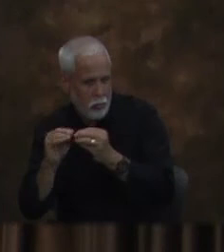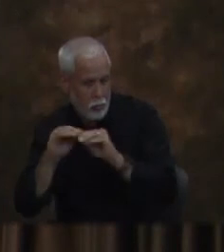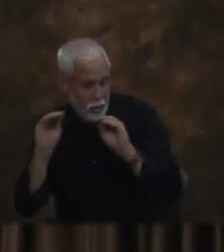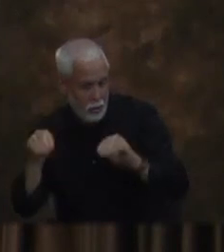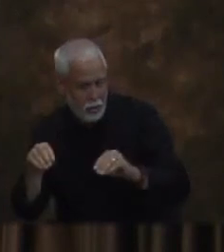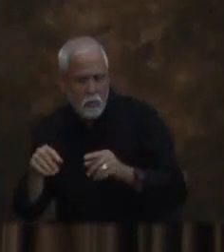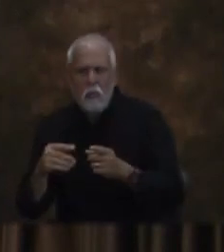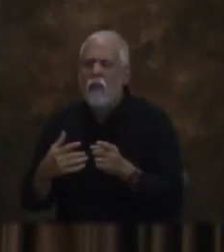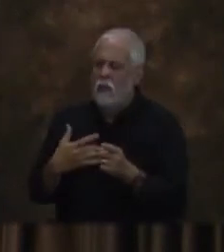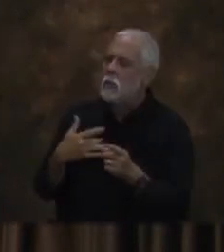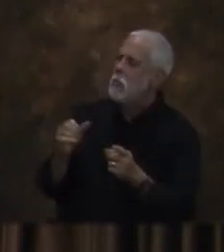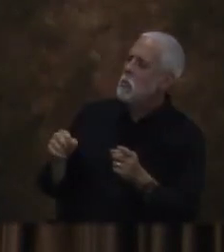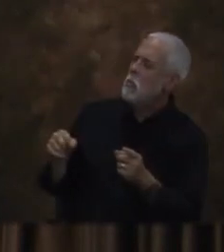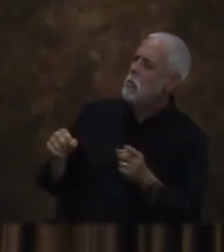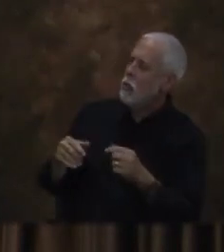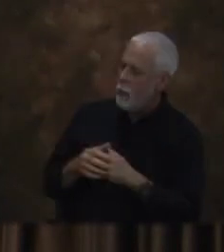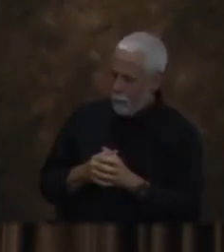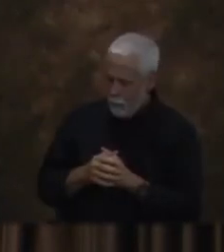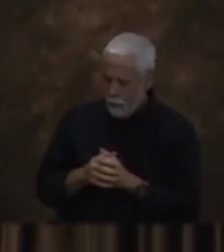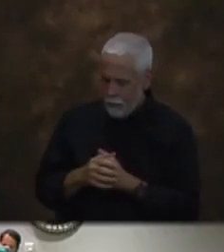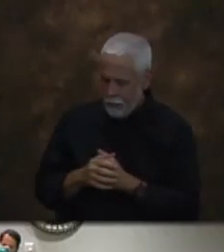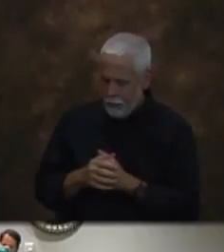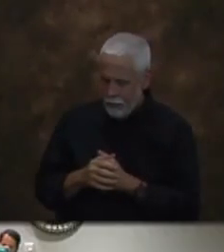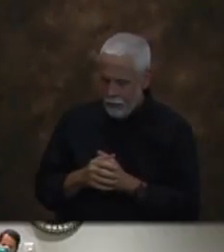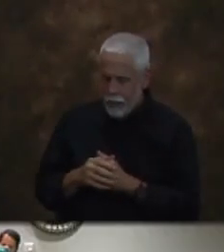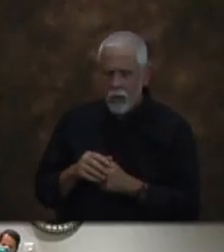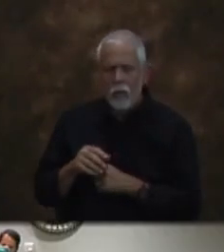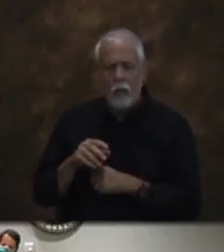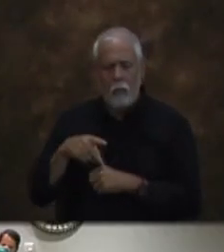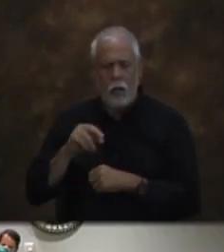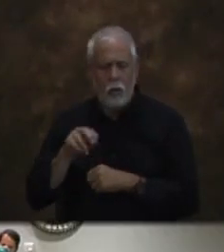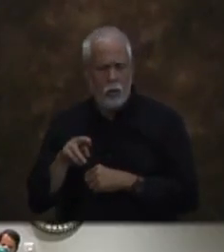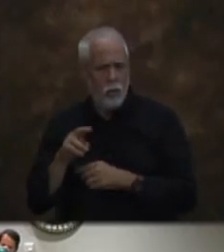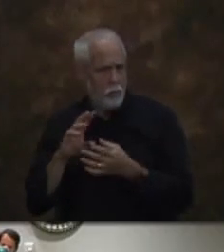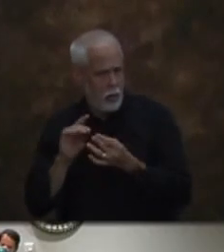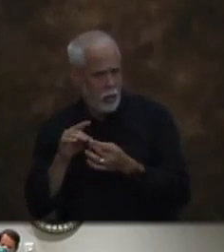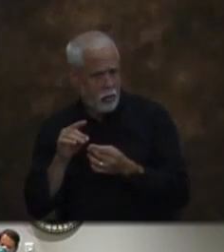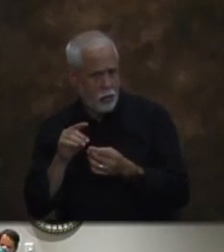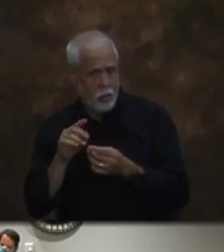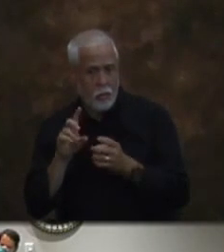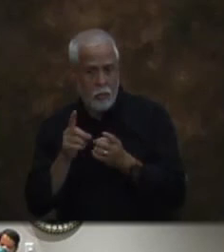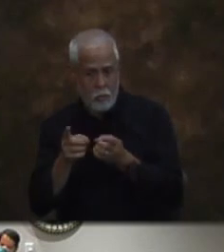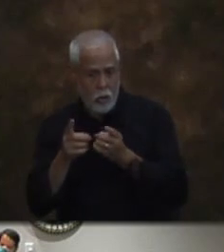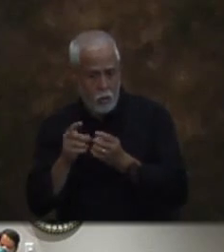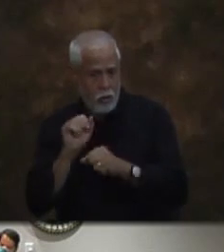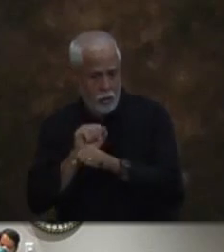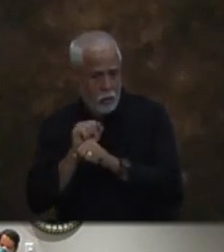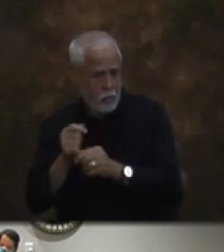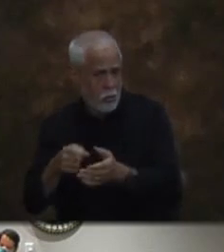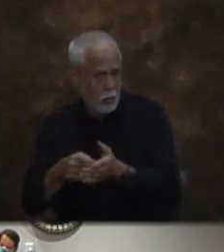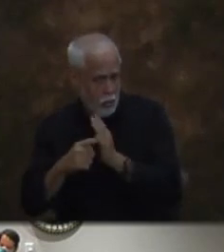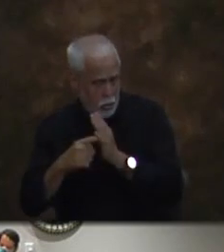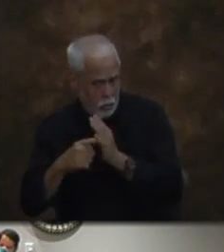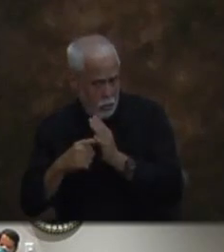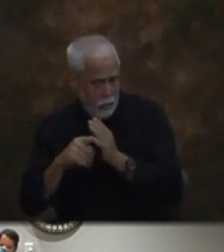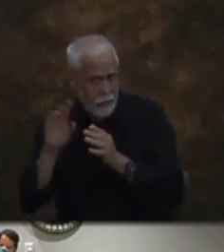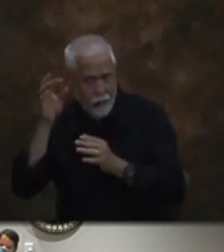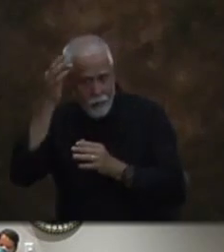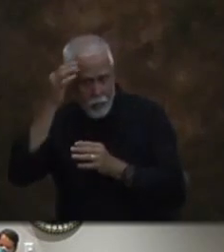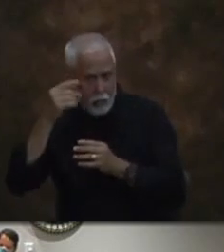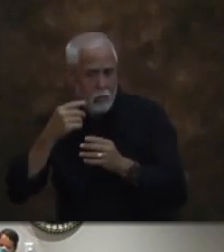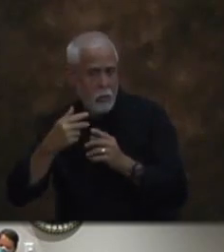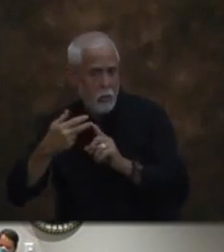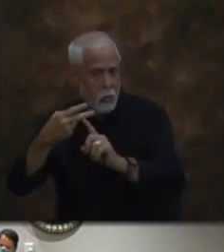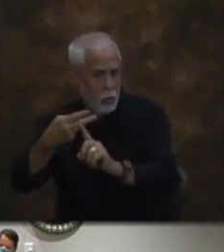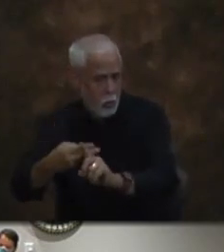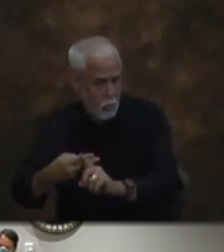It likely does. Yeah, okay. And then you mentioned in regards to the Department of Labor requirements coming out, you said 2 months